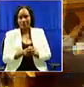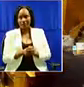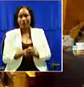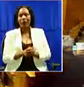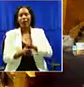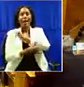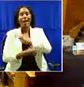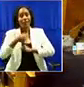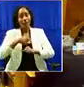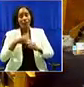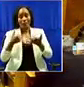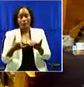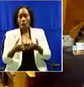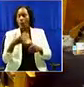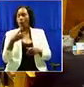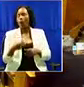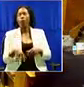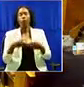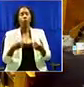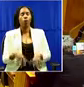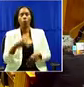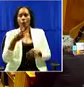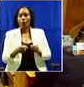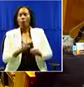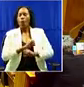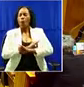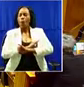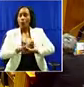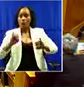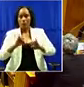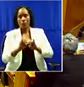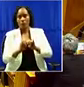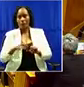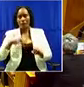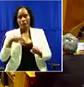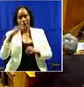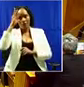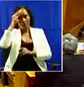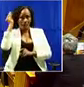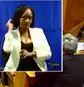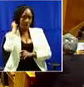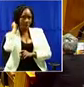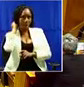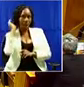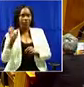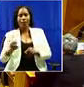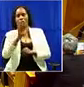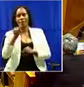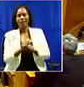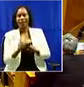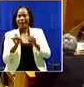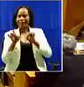most difficult periods in living memory. South Africans have suffered and have made